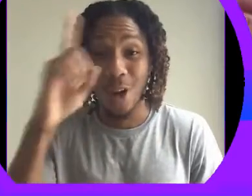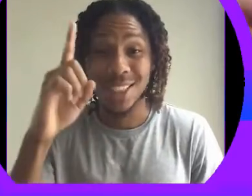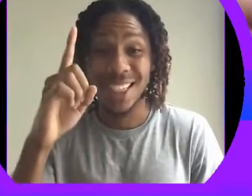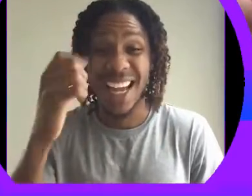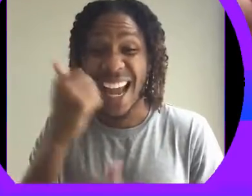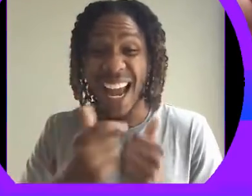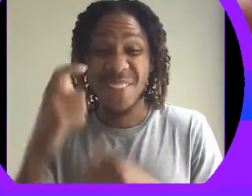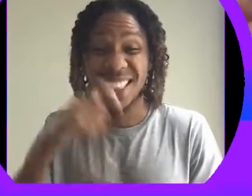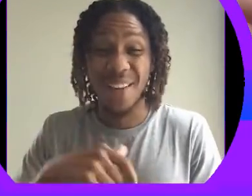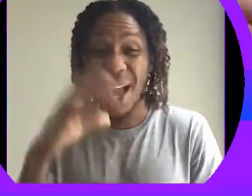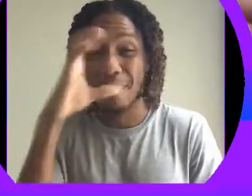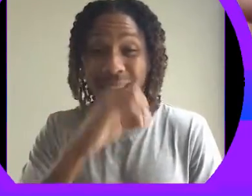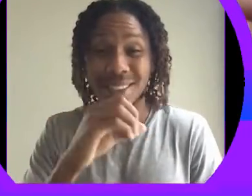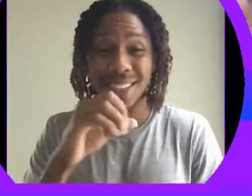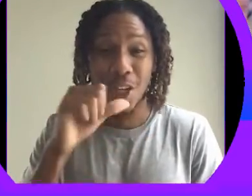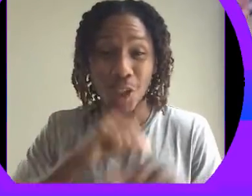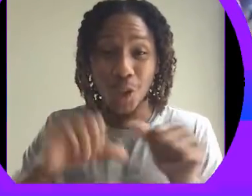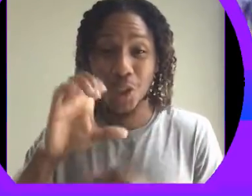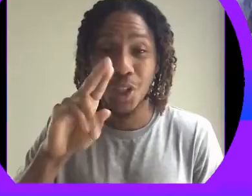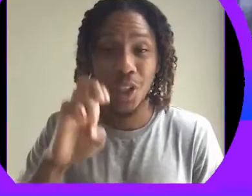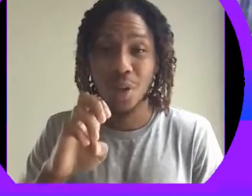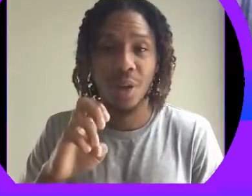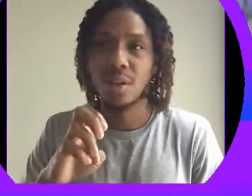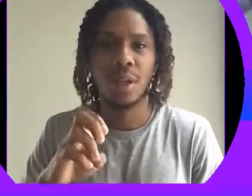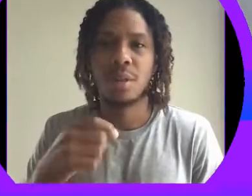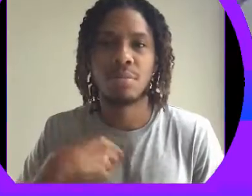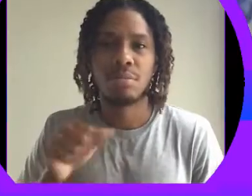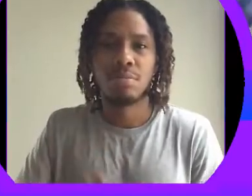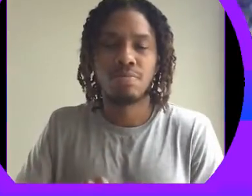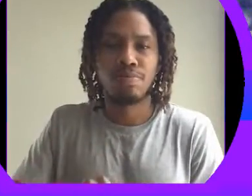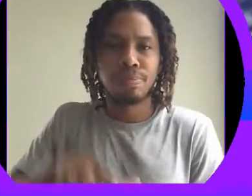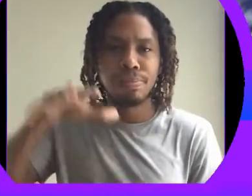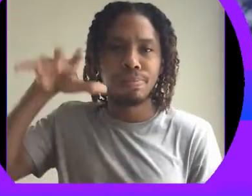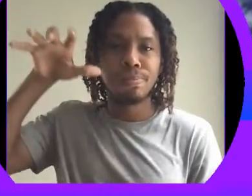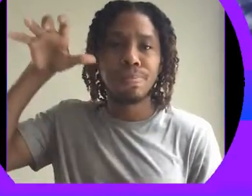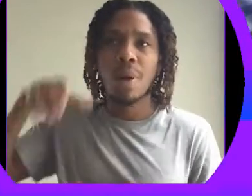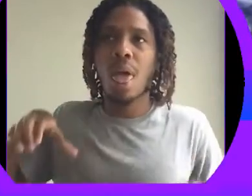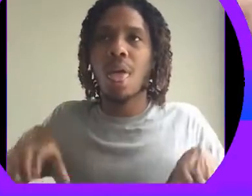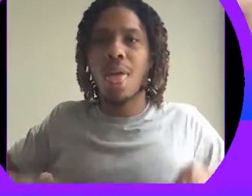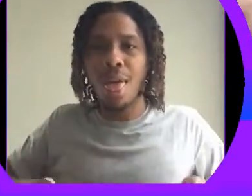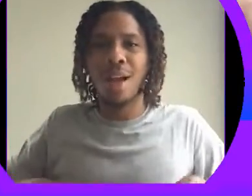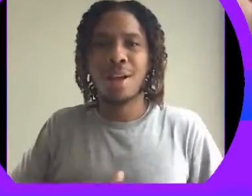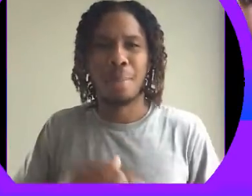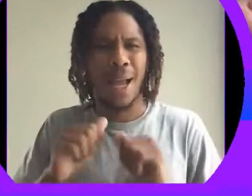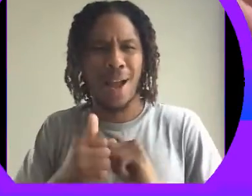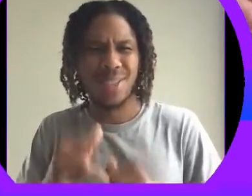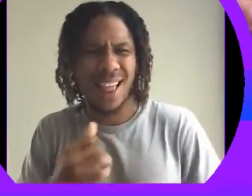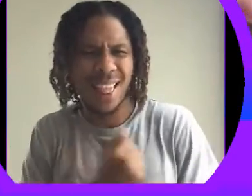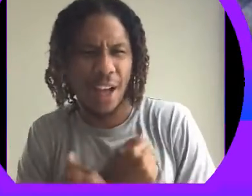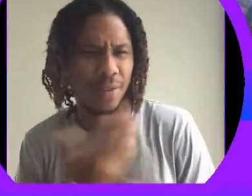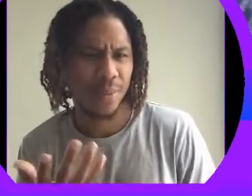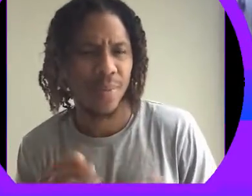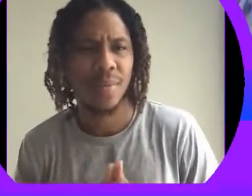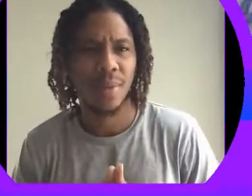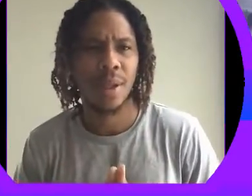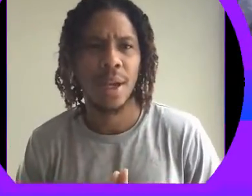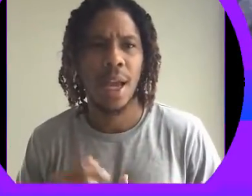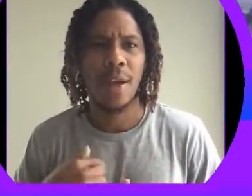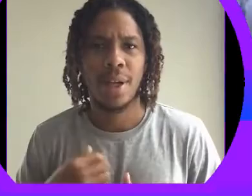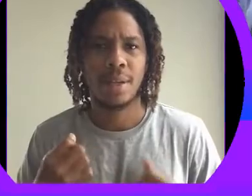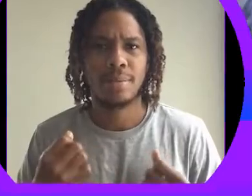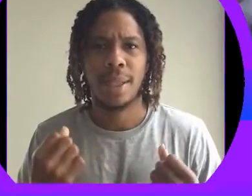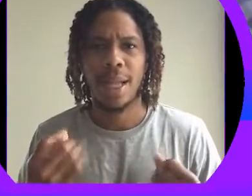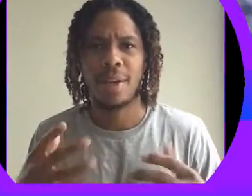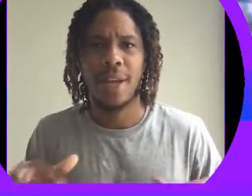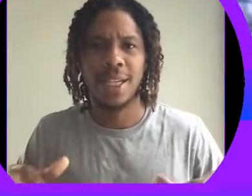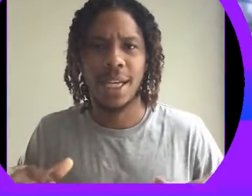for every social cue I missed, I wouldn't have to work a day in my life. But how is that love? Like, that creates a lot of